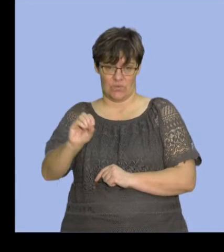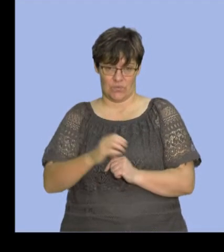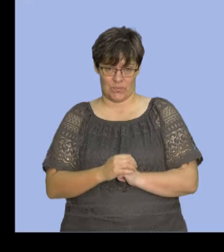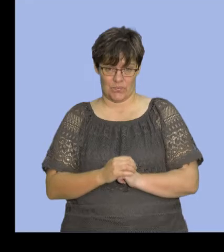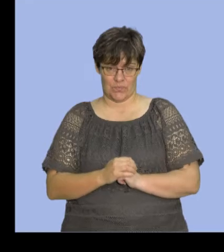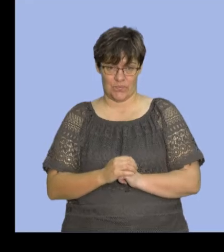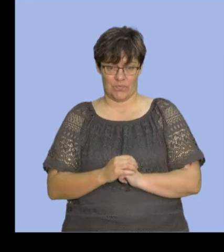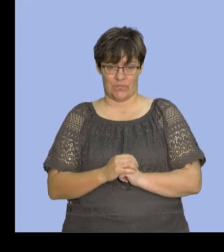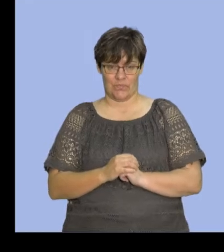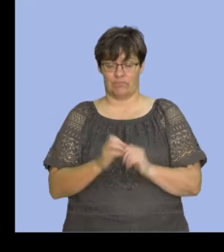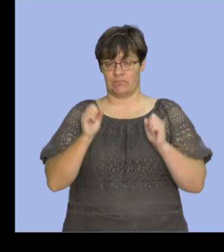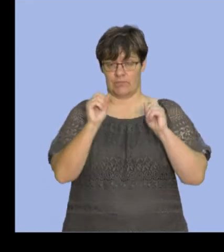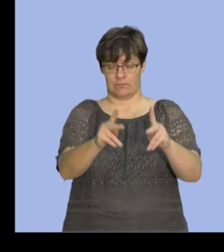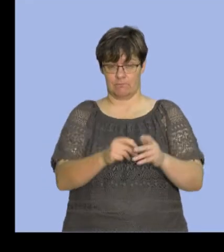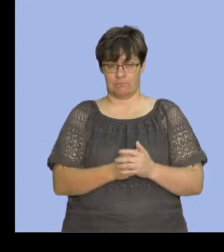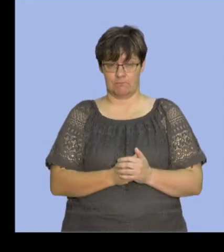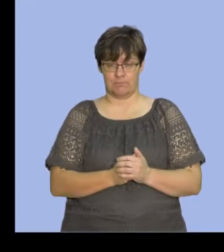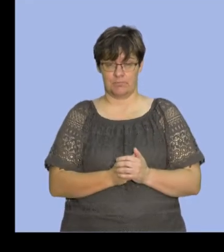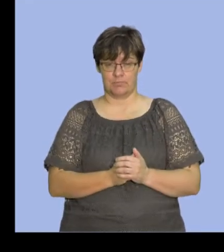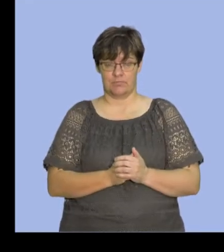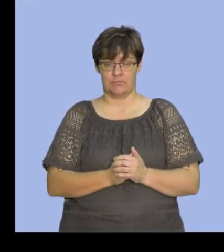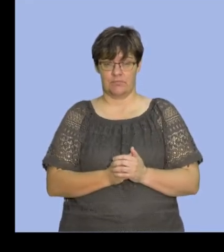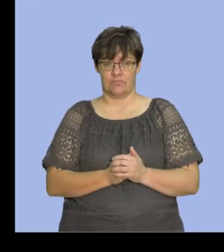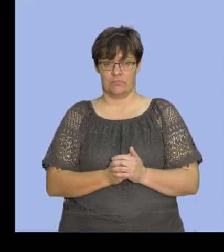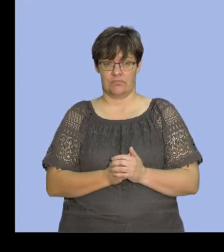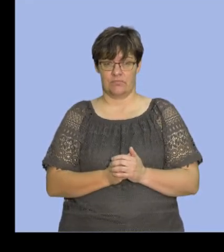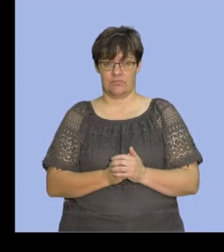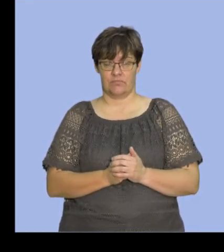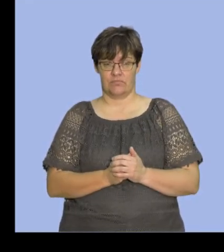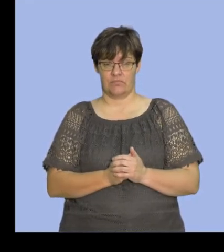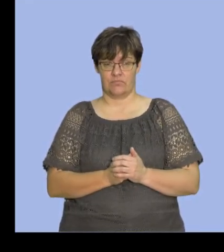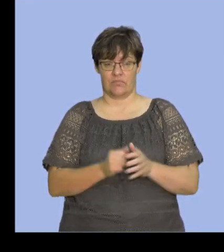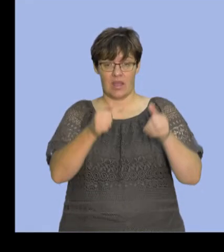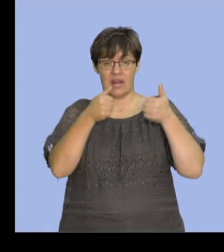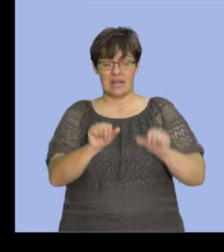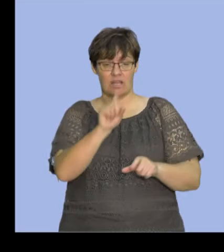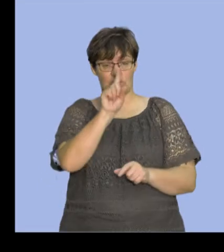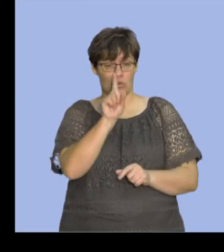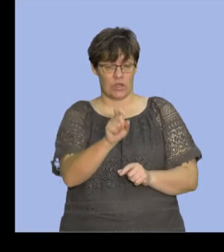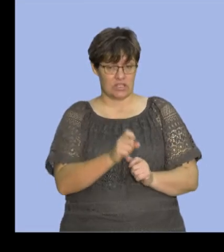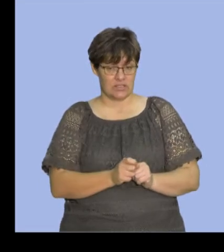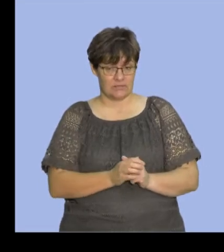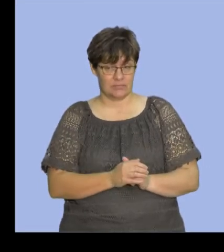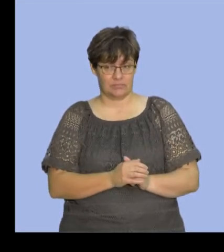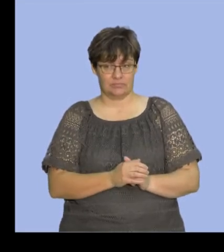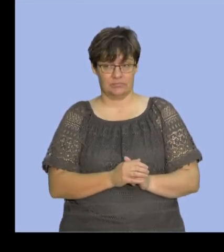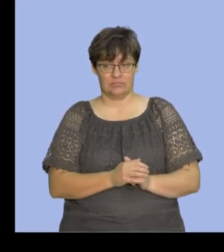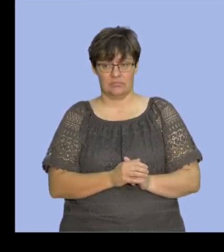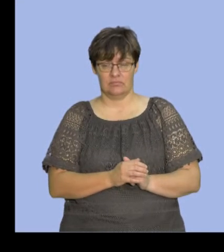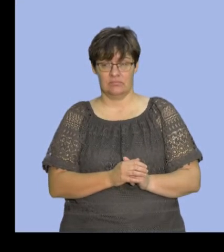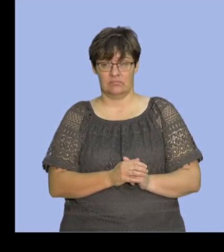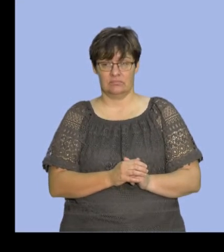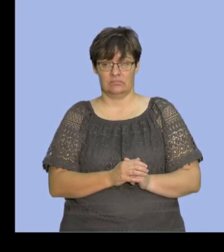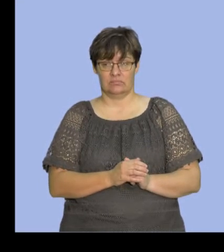24,470. Okay, now the next question that we have to answer